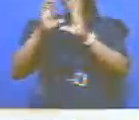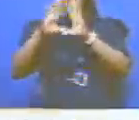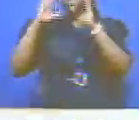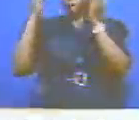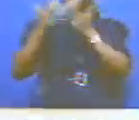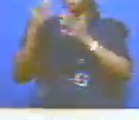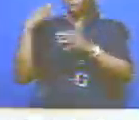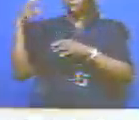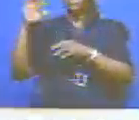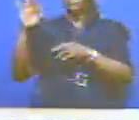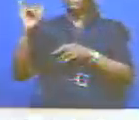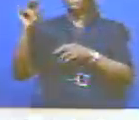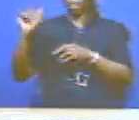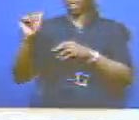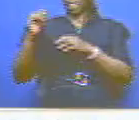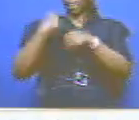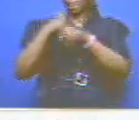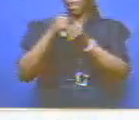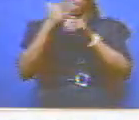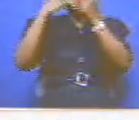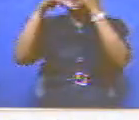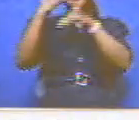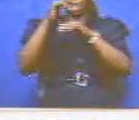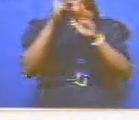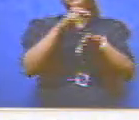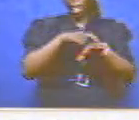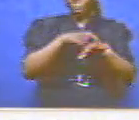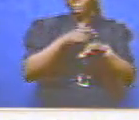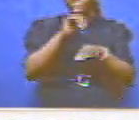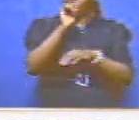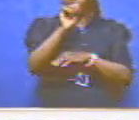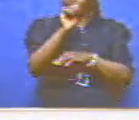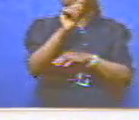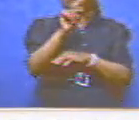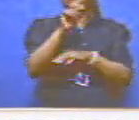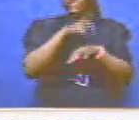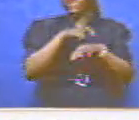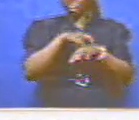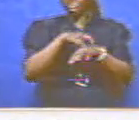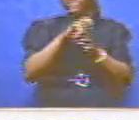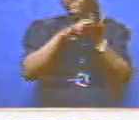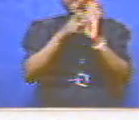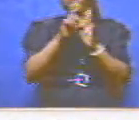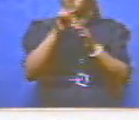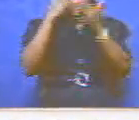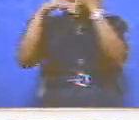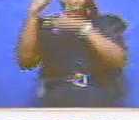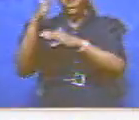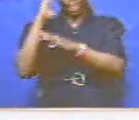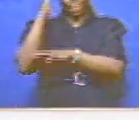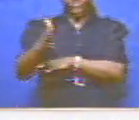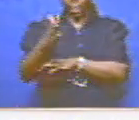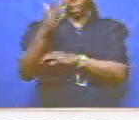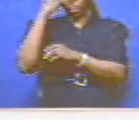does set qualifying times, mm-hmm, and they do set two times. The A time, if you get the A time, you're on an automatic qualifier. For